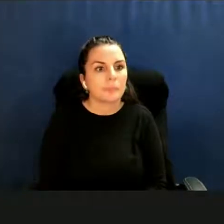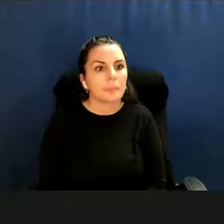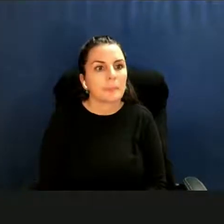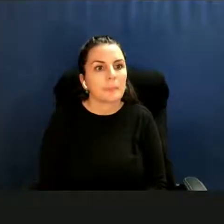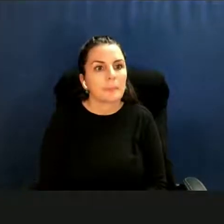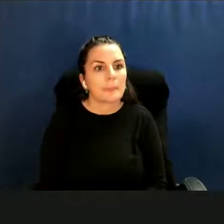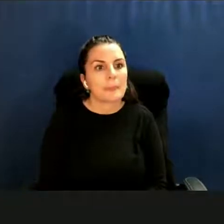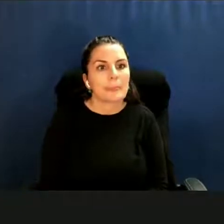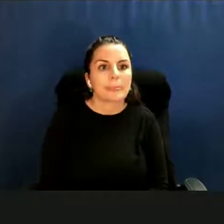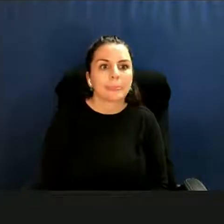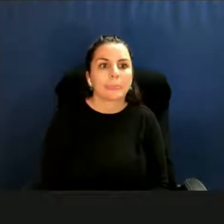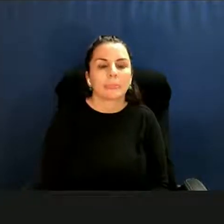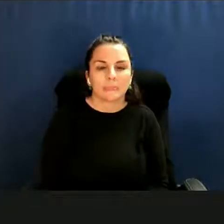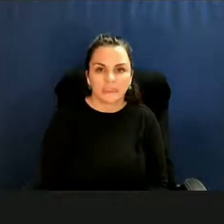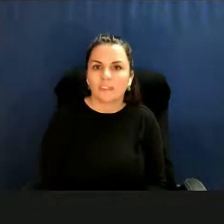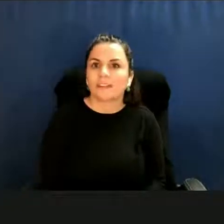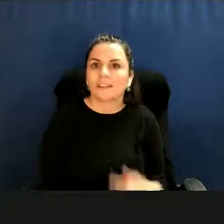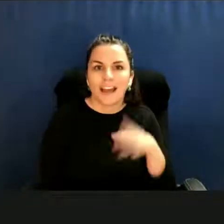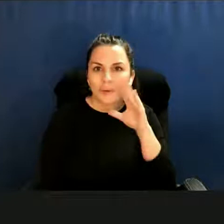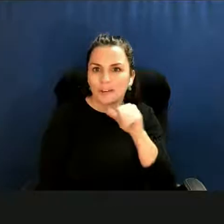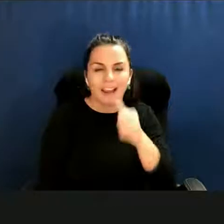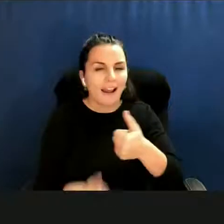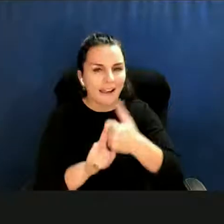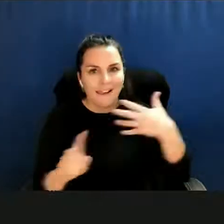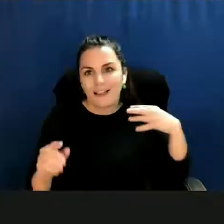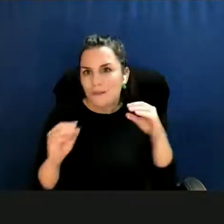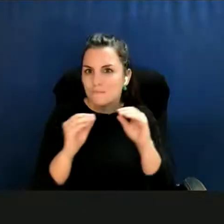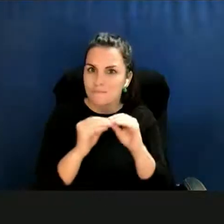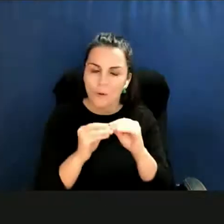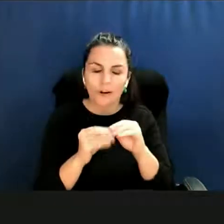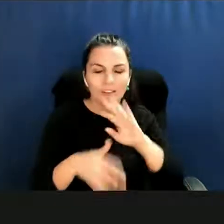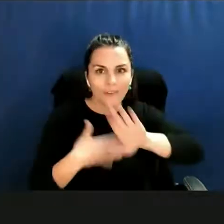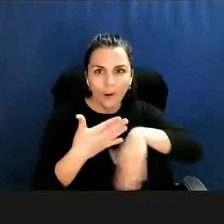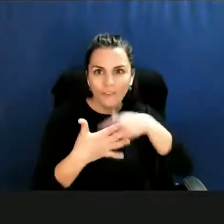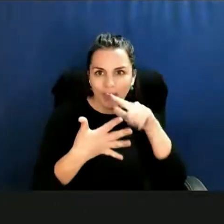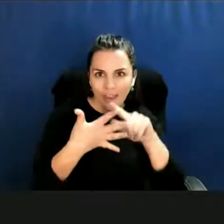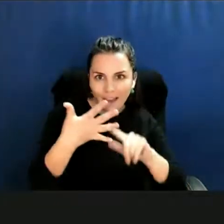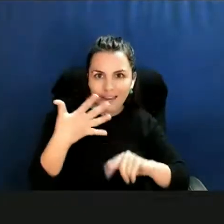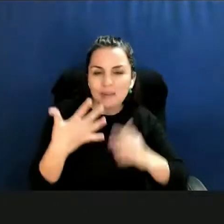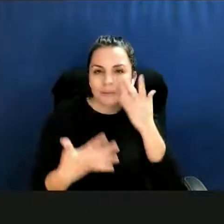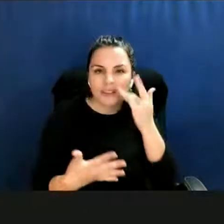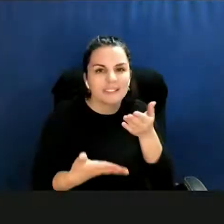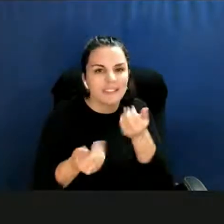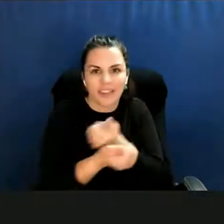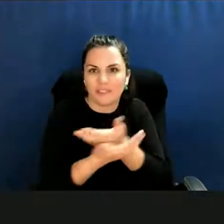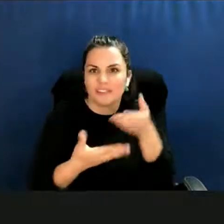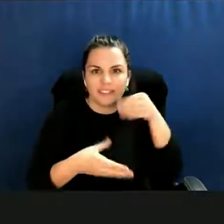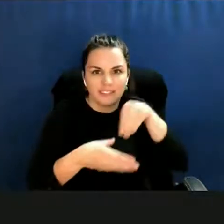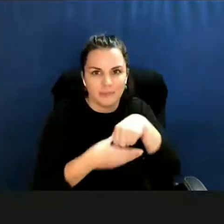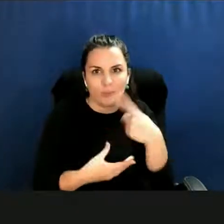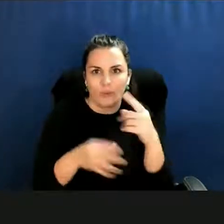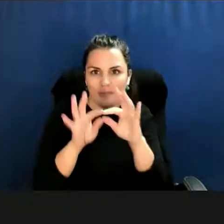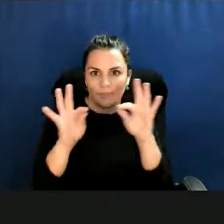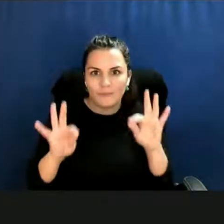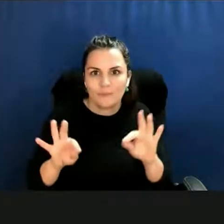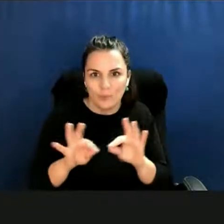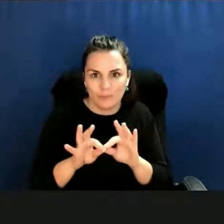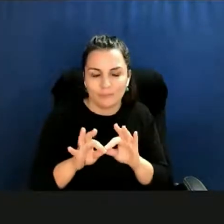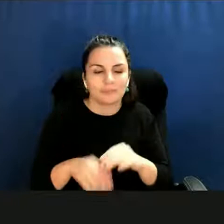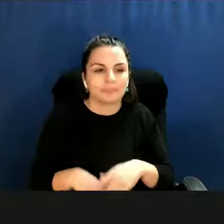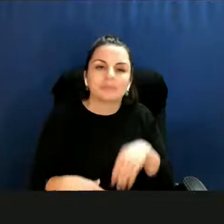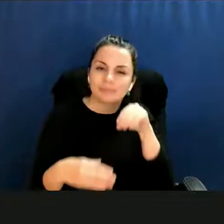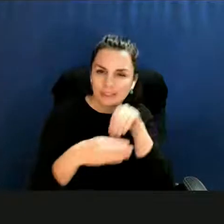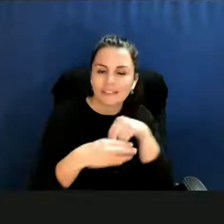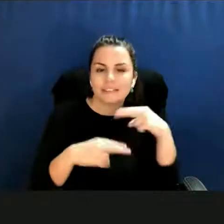And I won't go into details of what all of that will be because it's all listed on this form or on this slide.